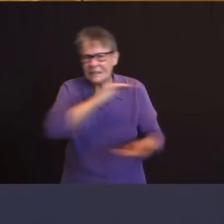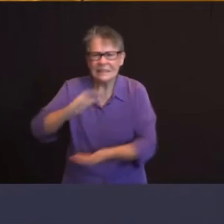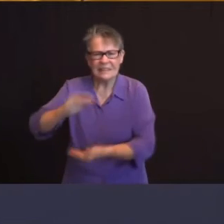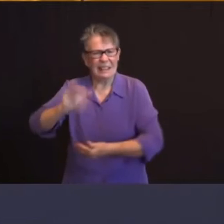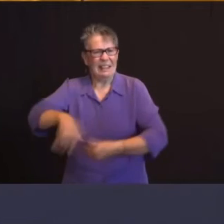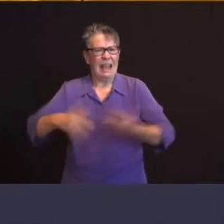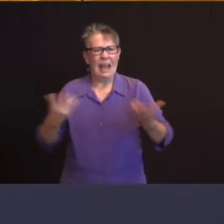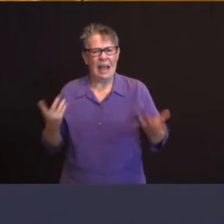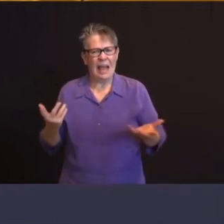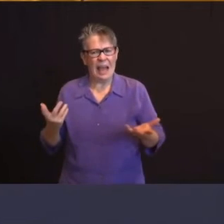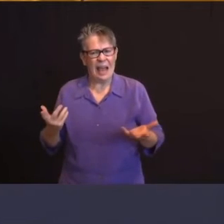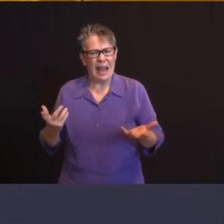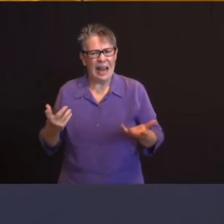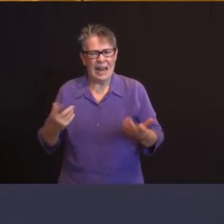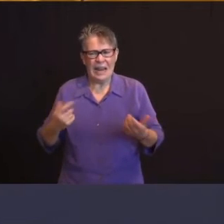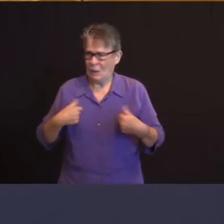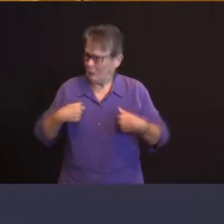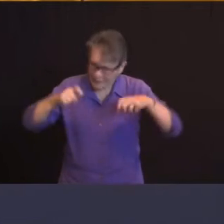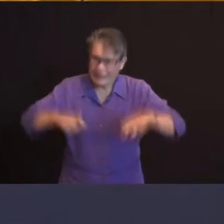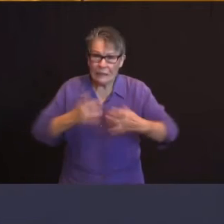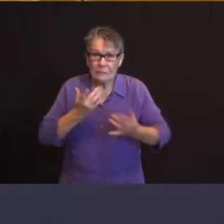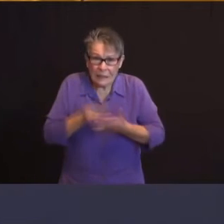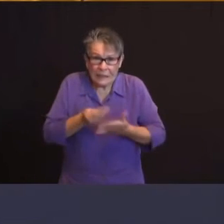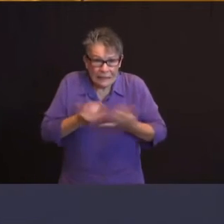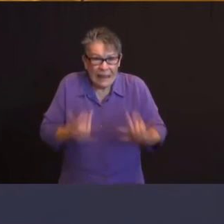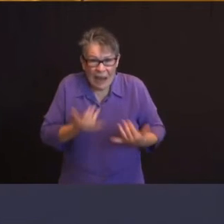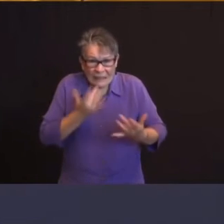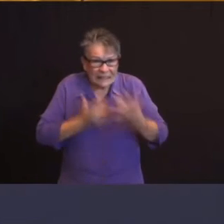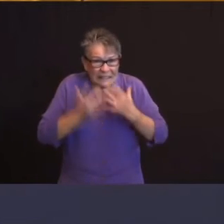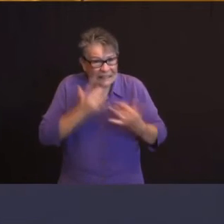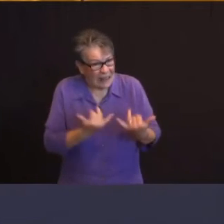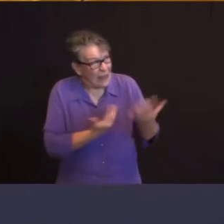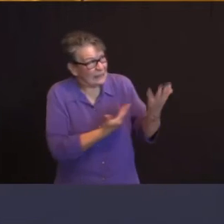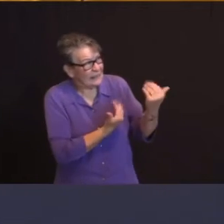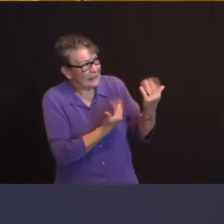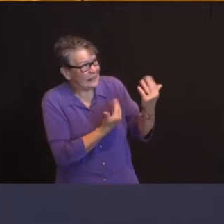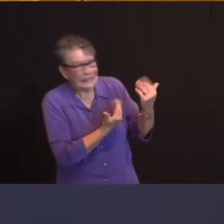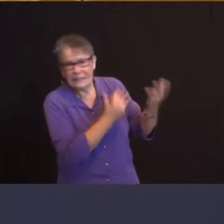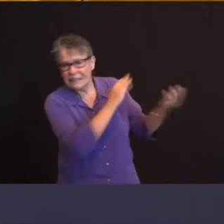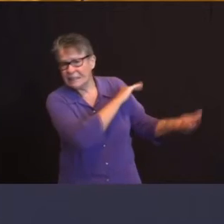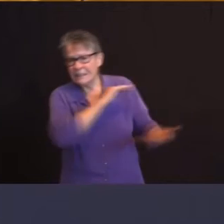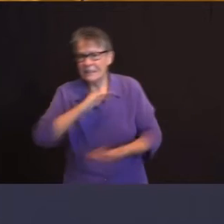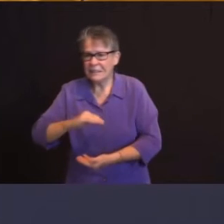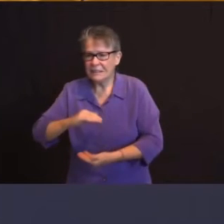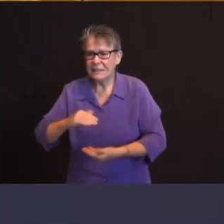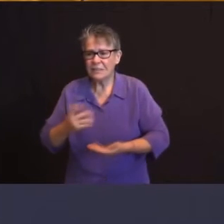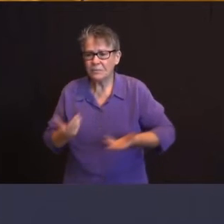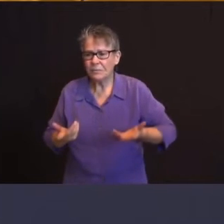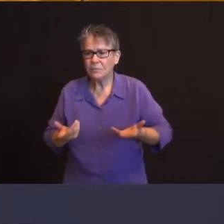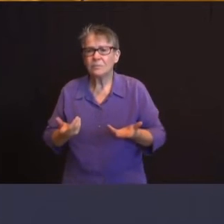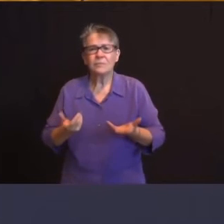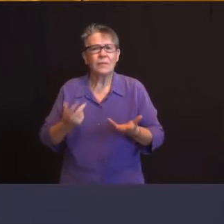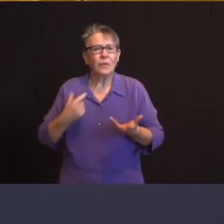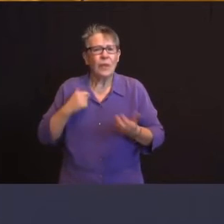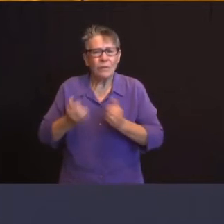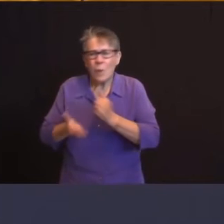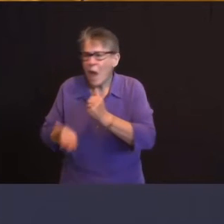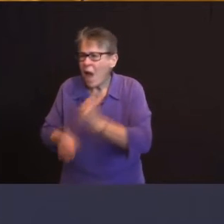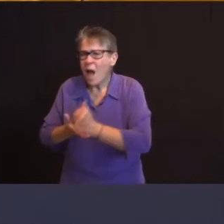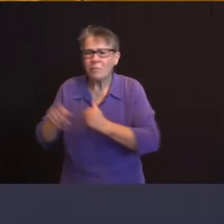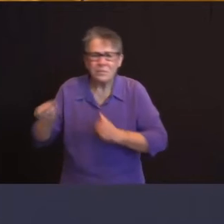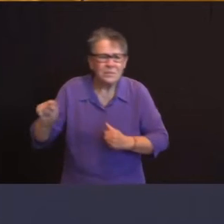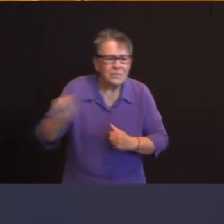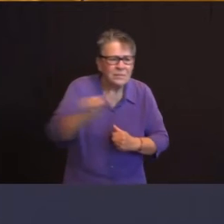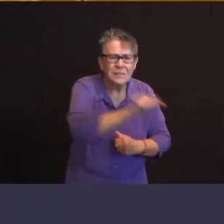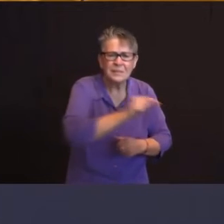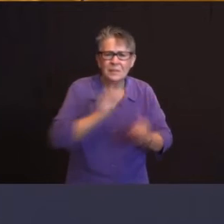the various mouths we need to feed, especially unemployed, small business, restaurants, state and local budgets. Should not be abstract.